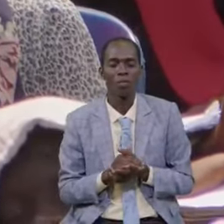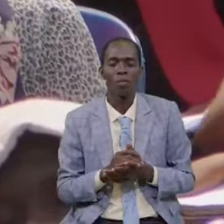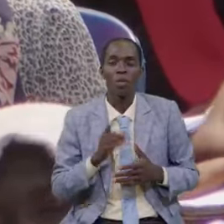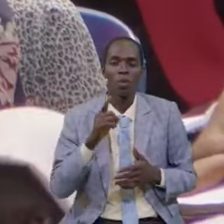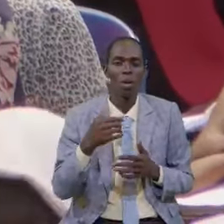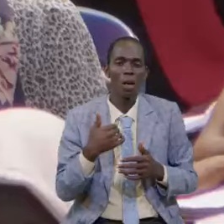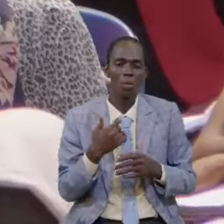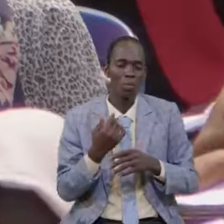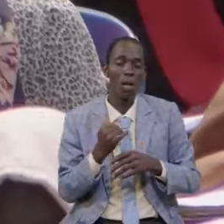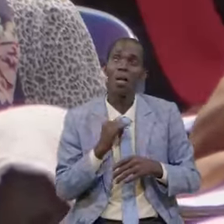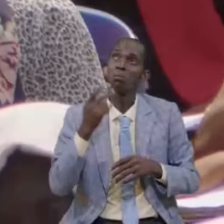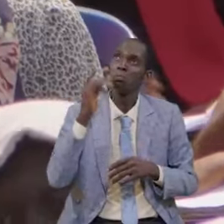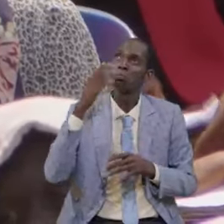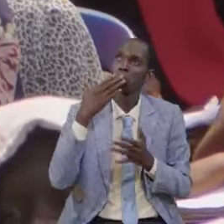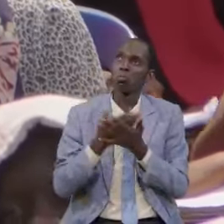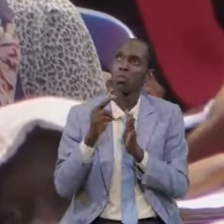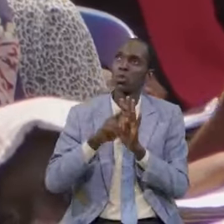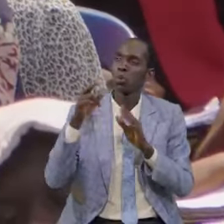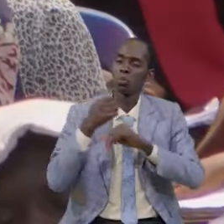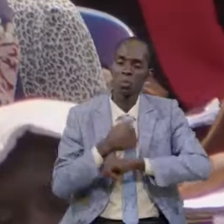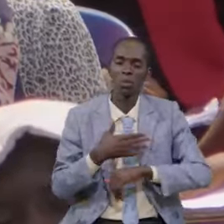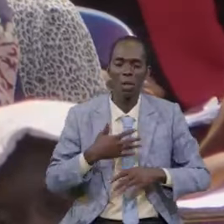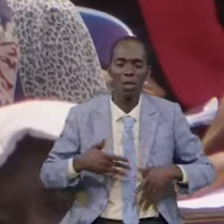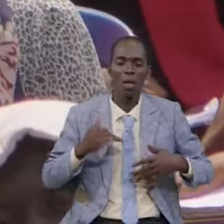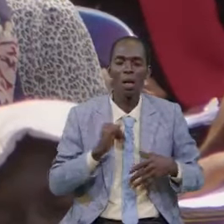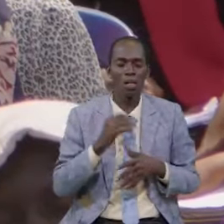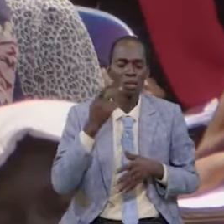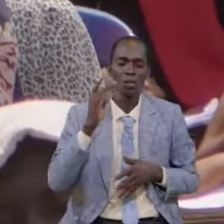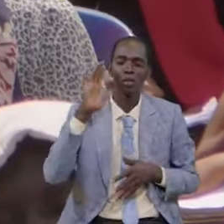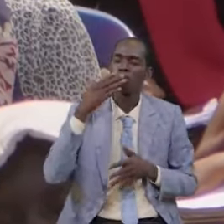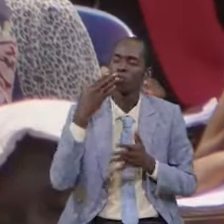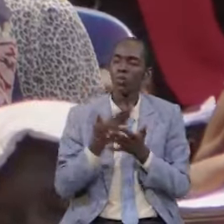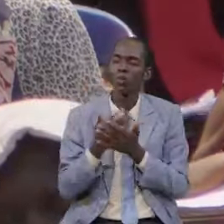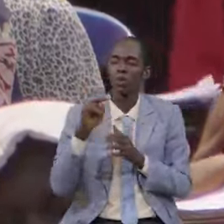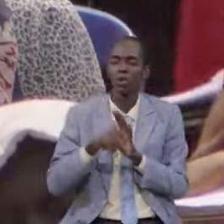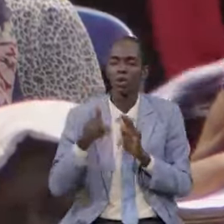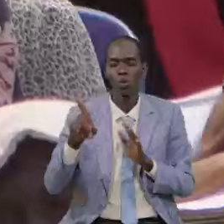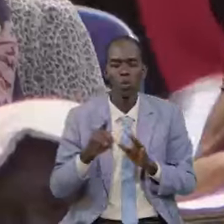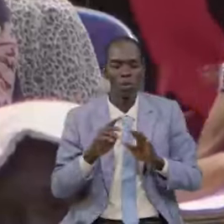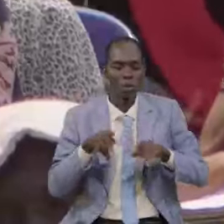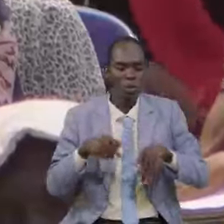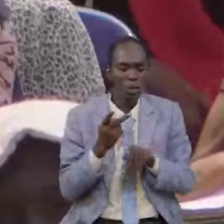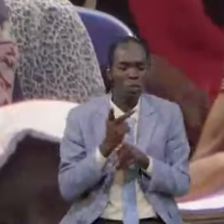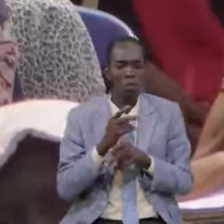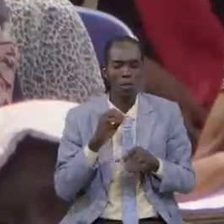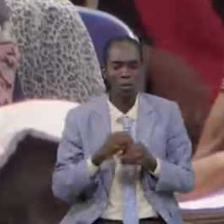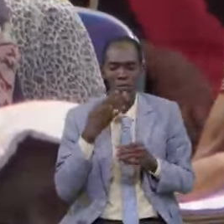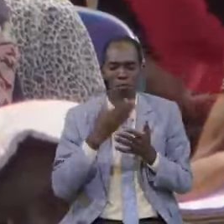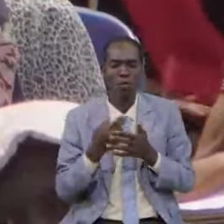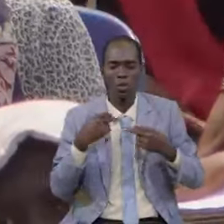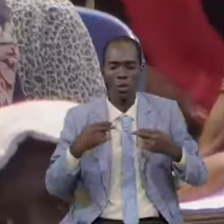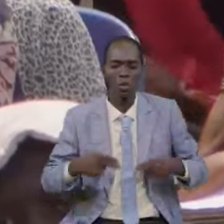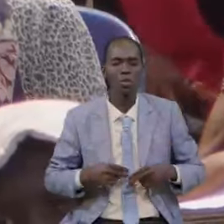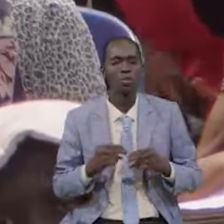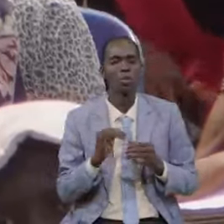You keep me in health. I see your goodness. You keep me happy. And I'm even making progress in my endeavors. I see